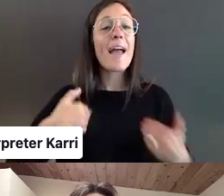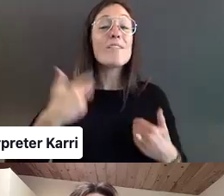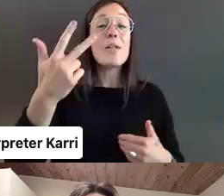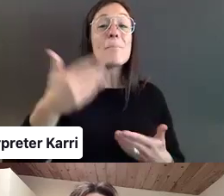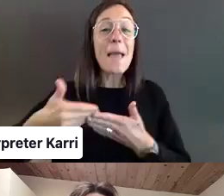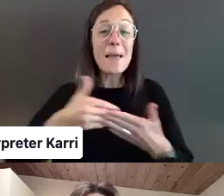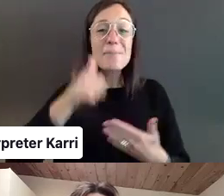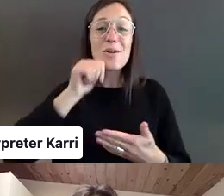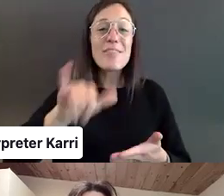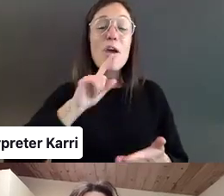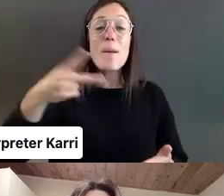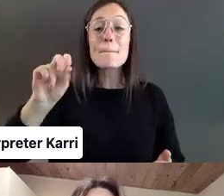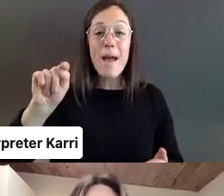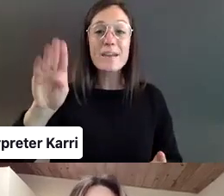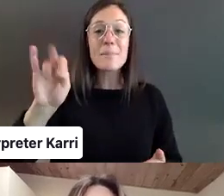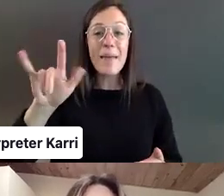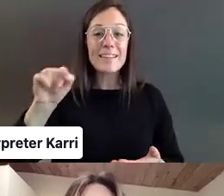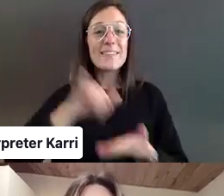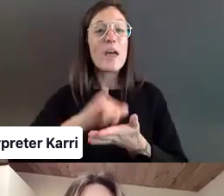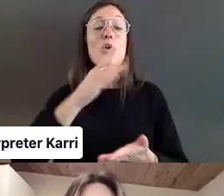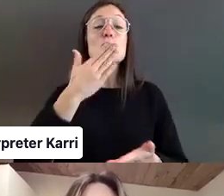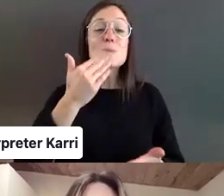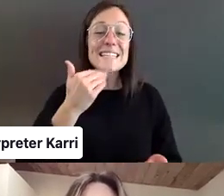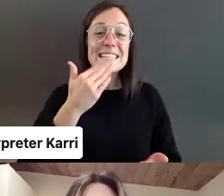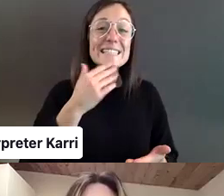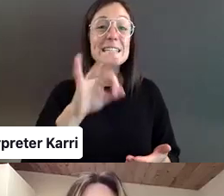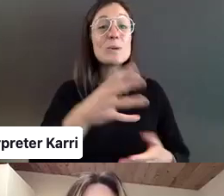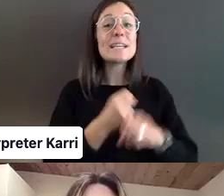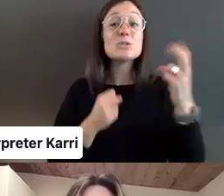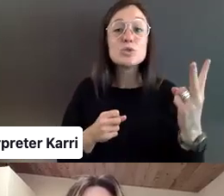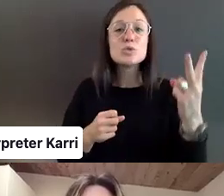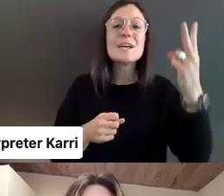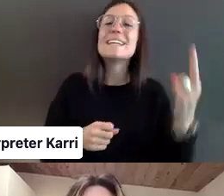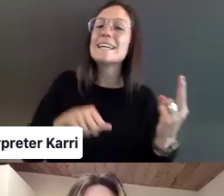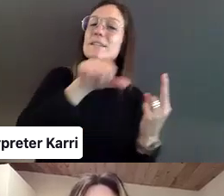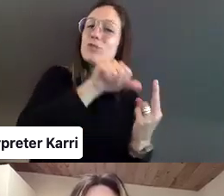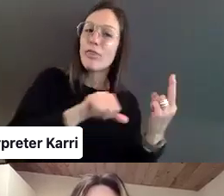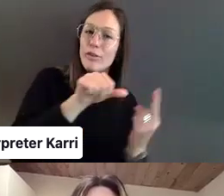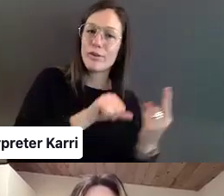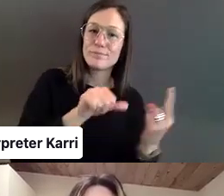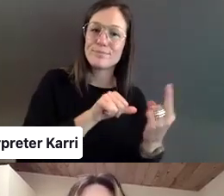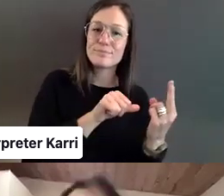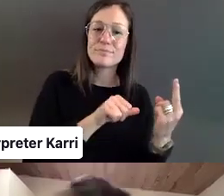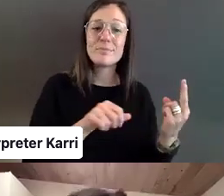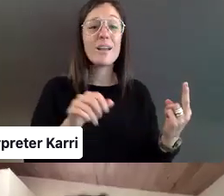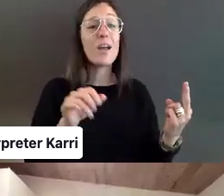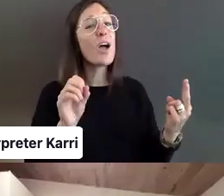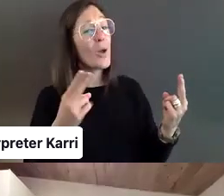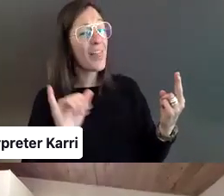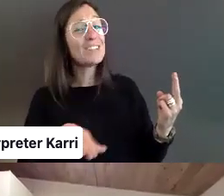are the sweetest little nuggets ever. And if you get two, then they have each other. Perfect, just like children.